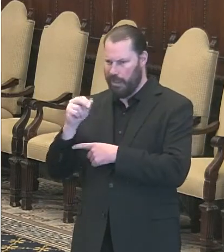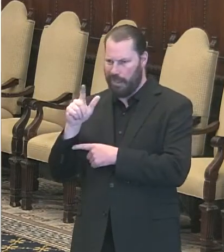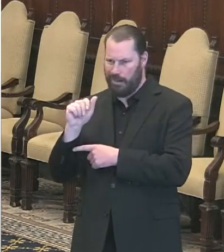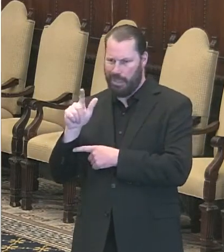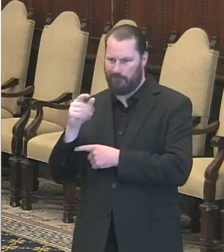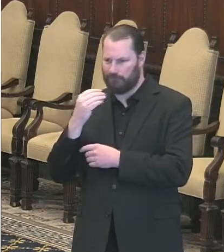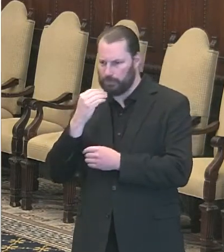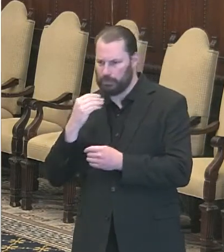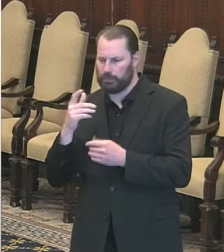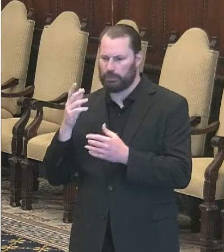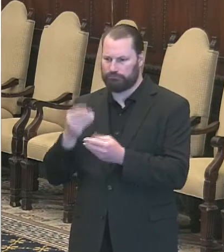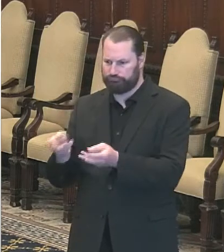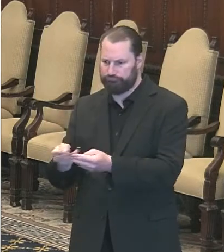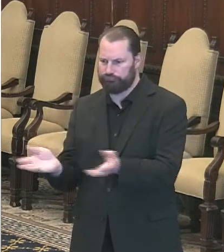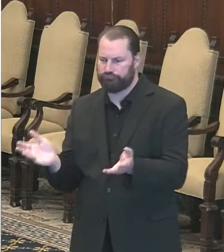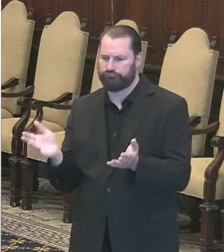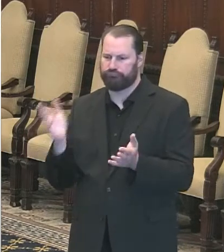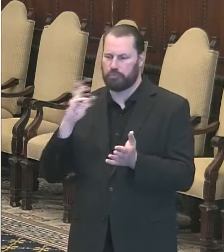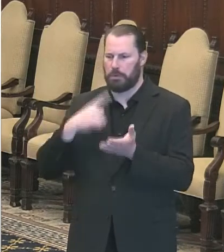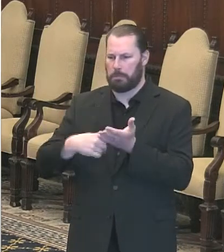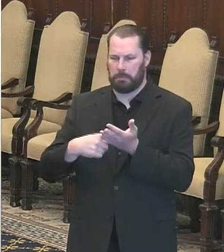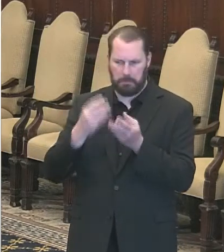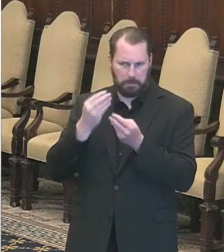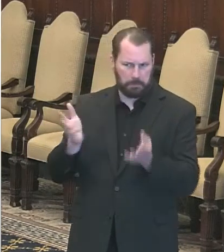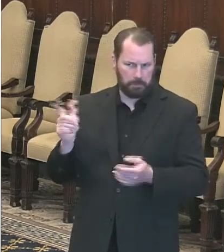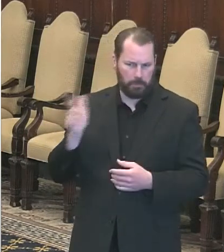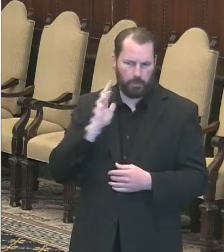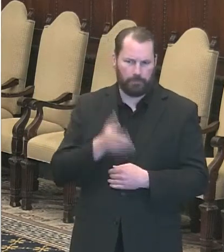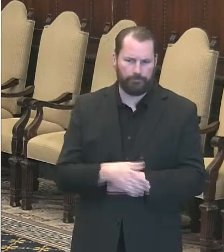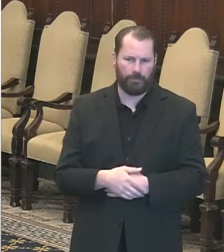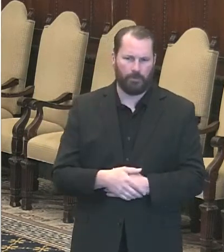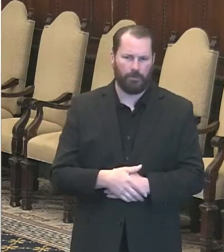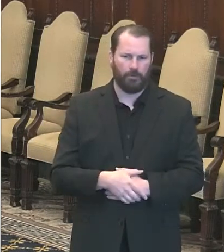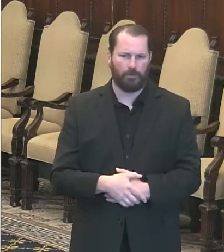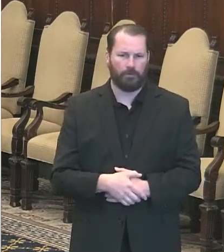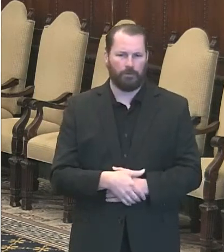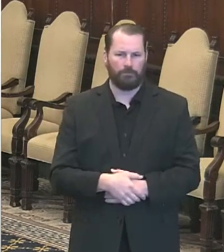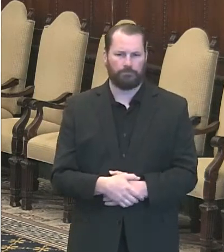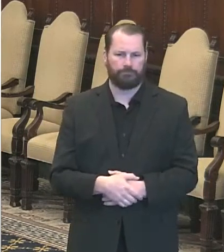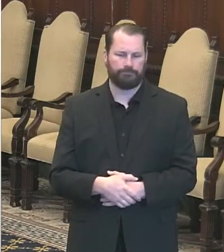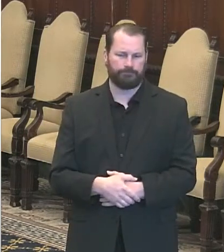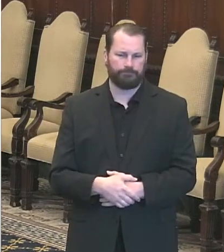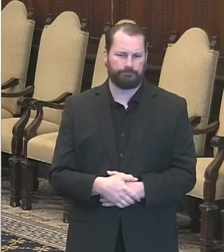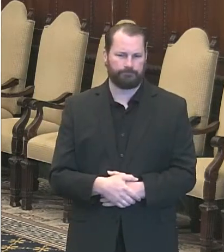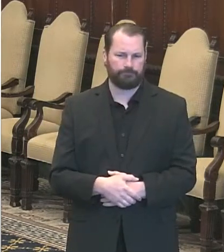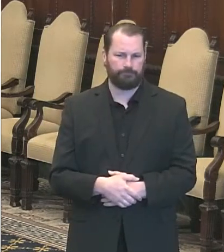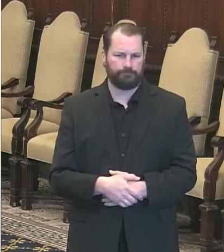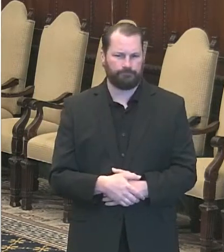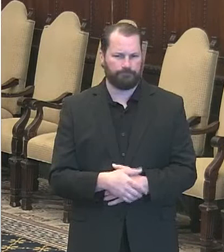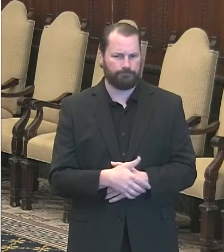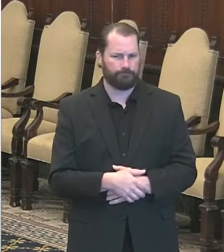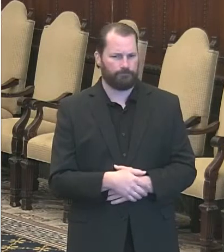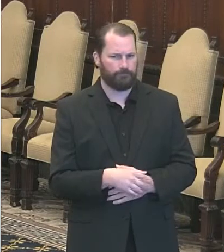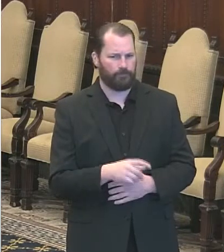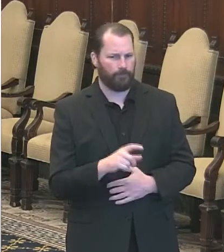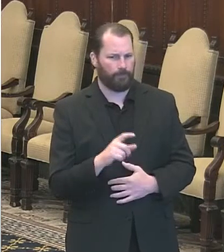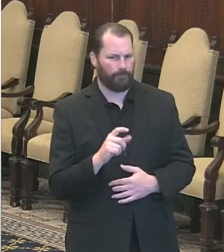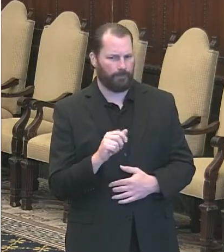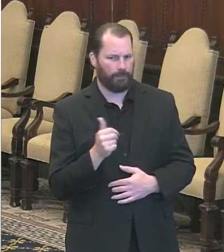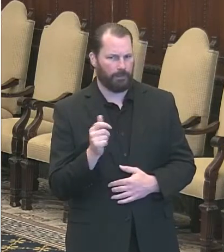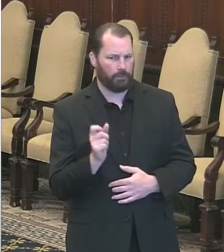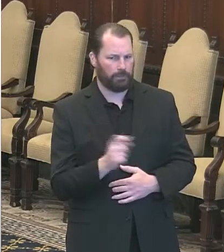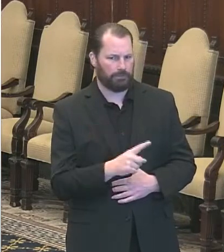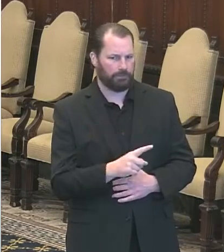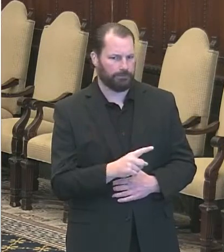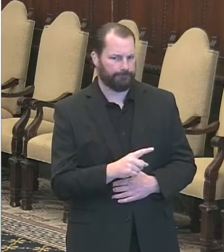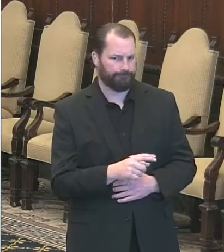Sheikh, did you have any other questions? Okay, because there is a lot of people here. In whole Philadelphia, they